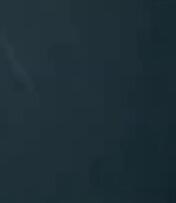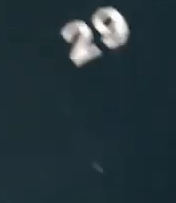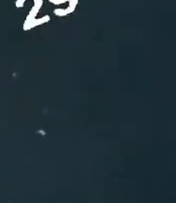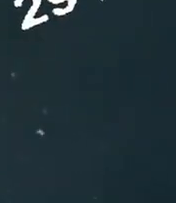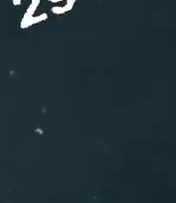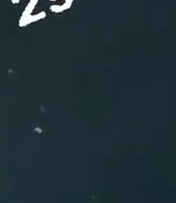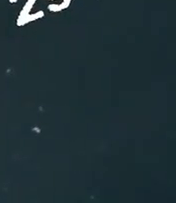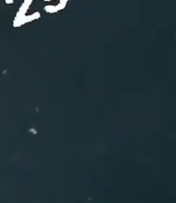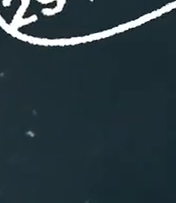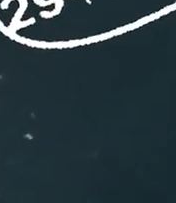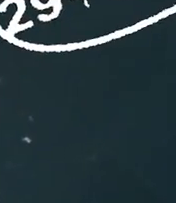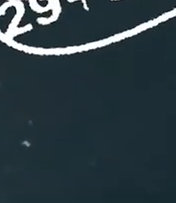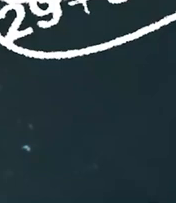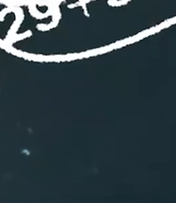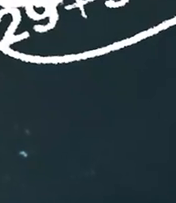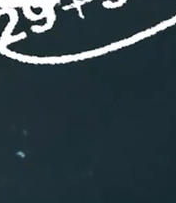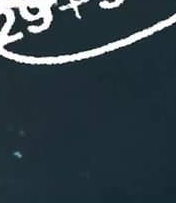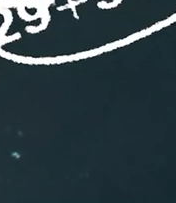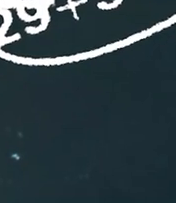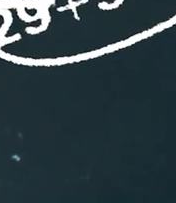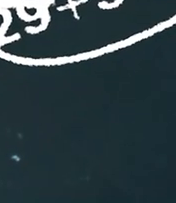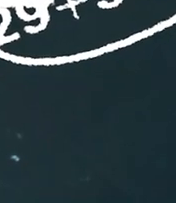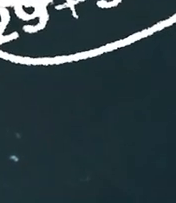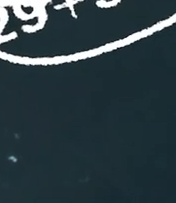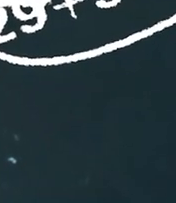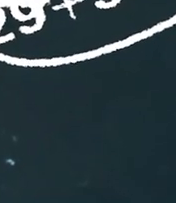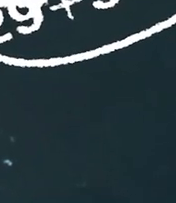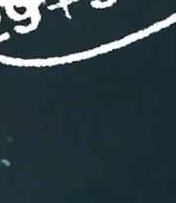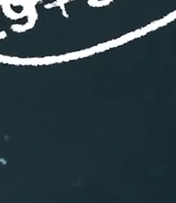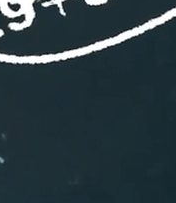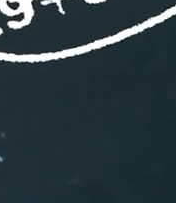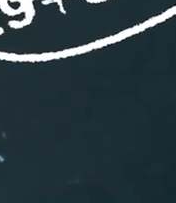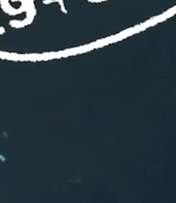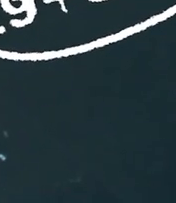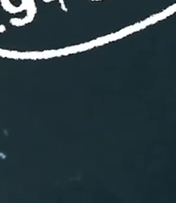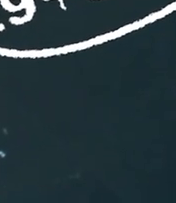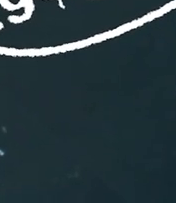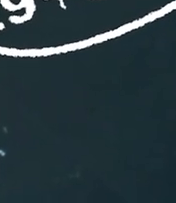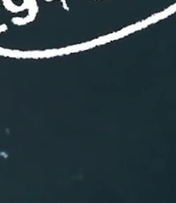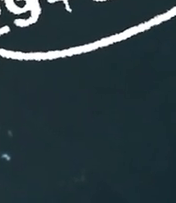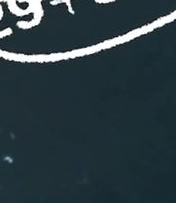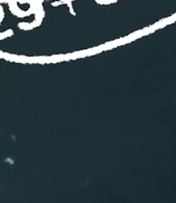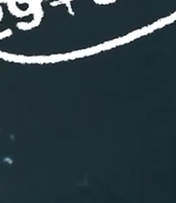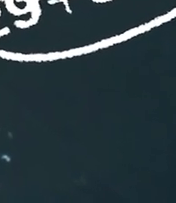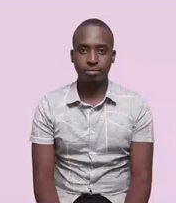Welcome to Study Time, a televised home learning program produced by Rwanda Education